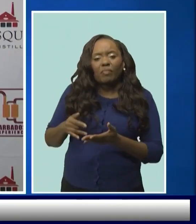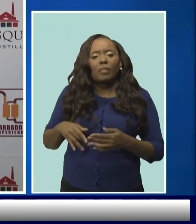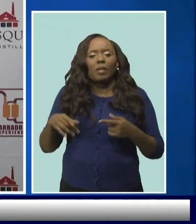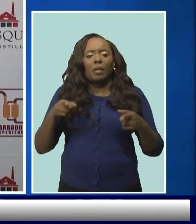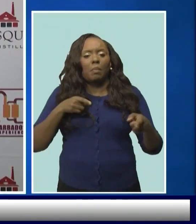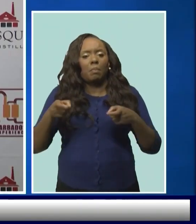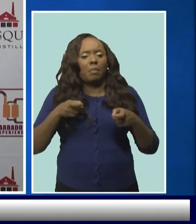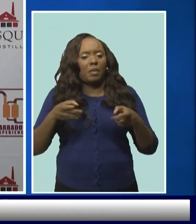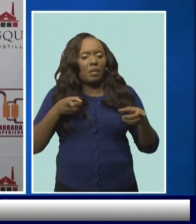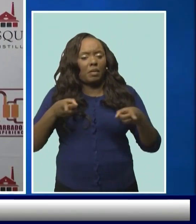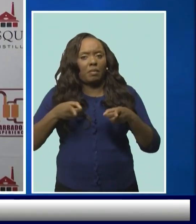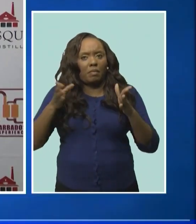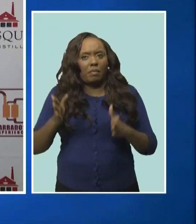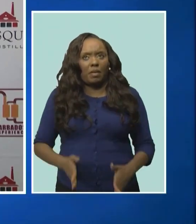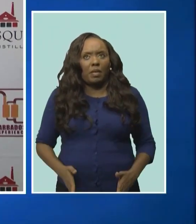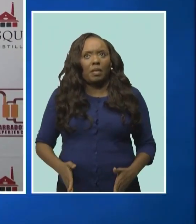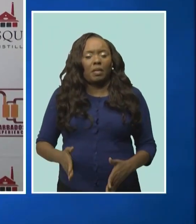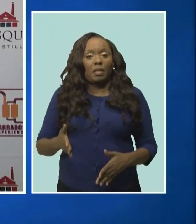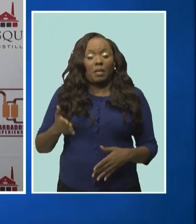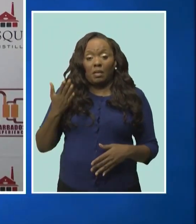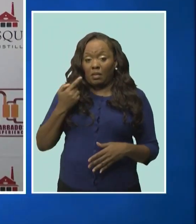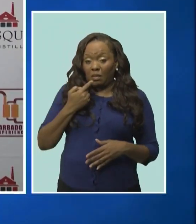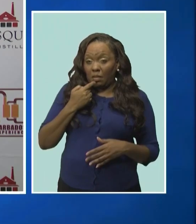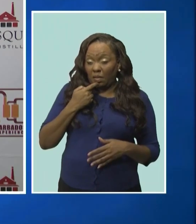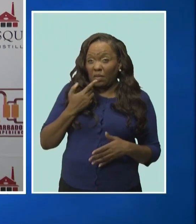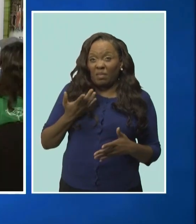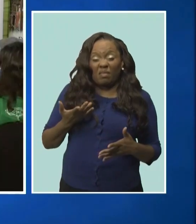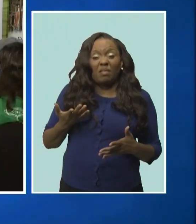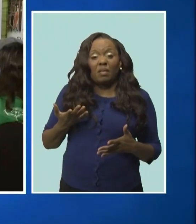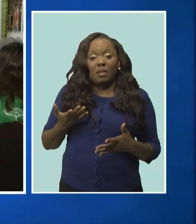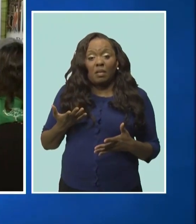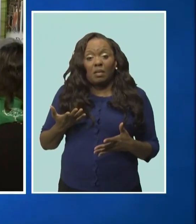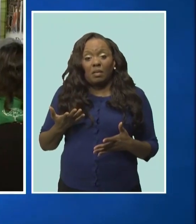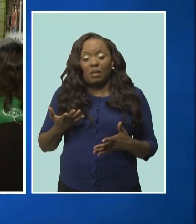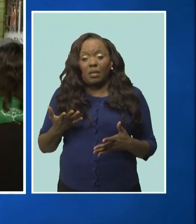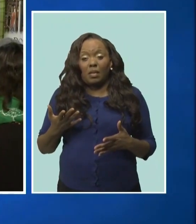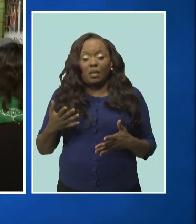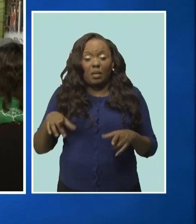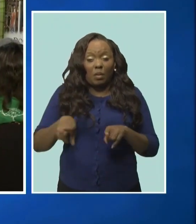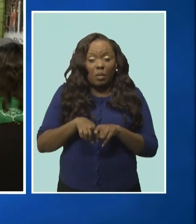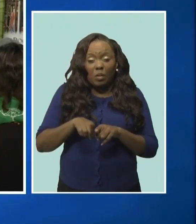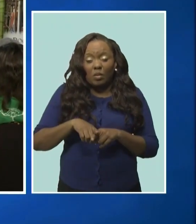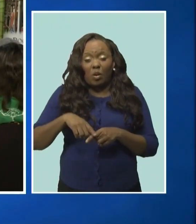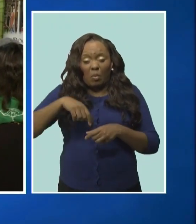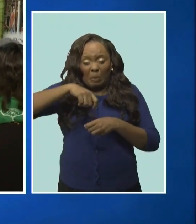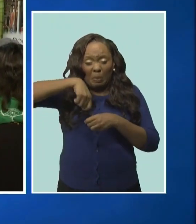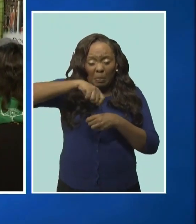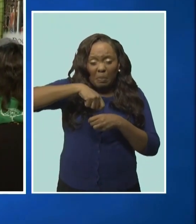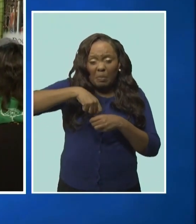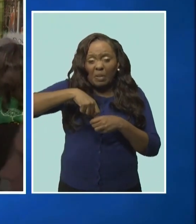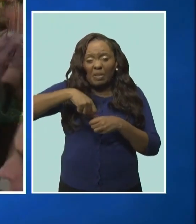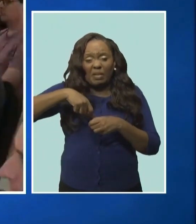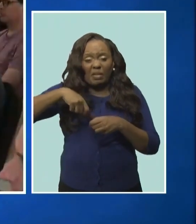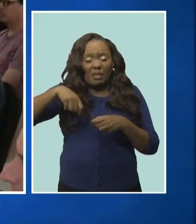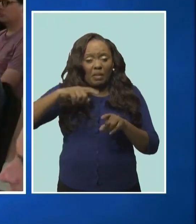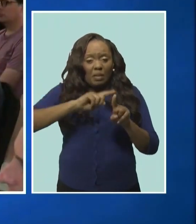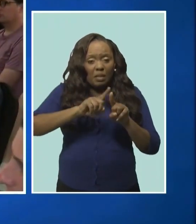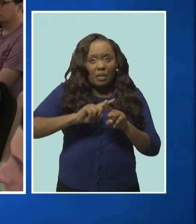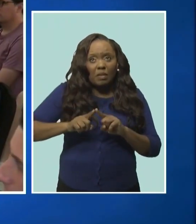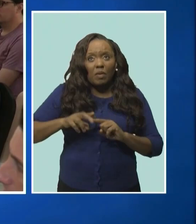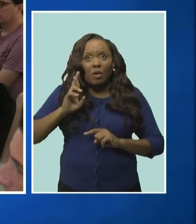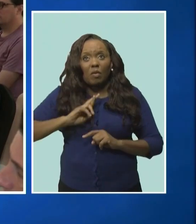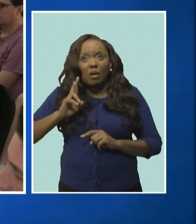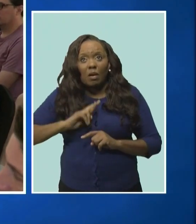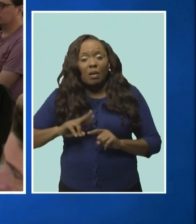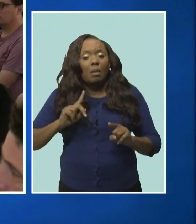Foursquare Rum Distillery, Richard Seal. Mr. Seal, who is also a master blender, says protecting the economic value of Barbados rum is